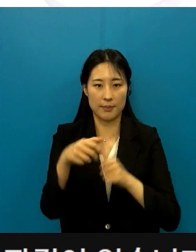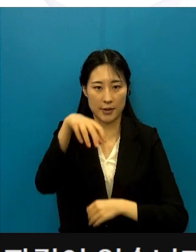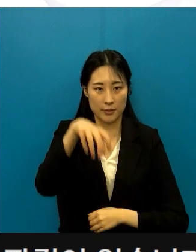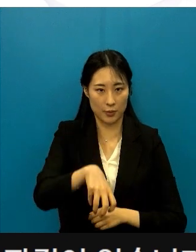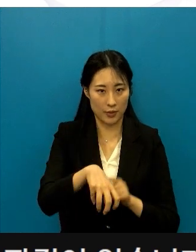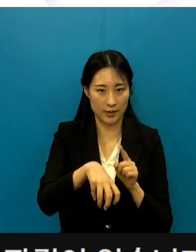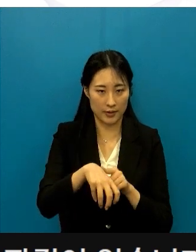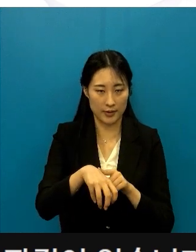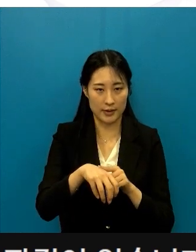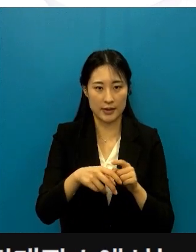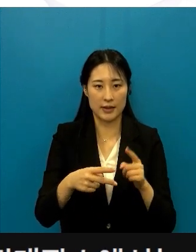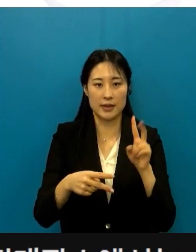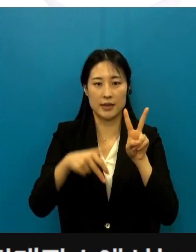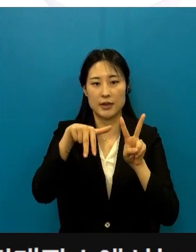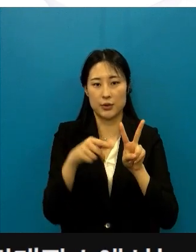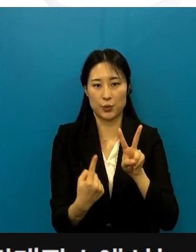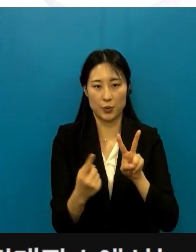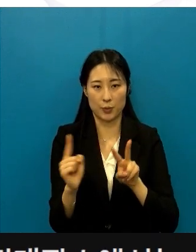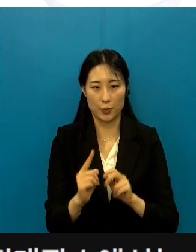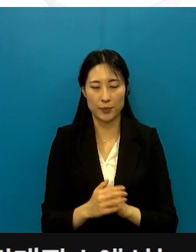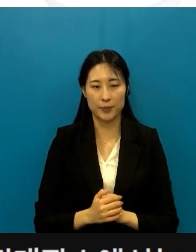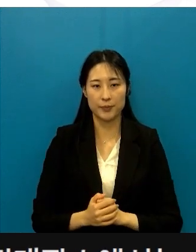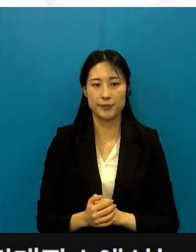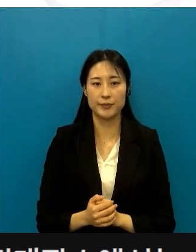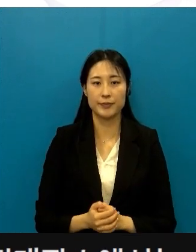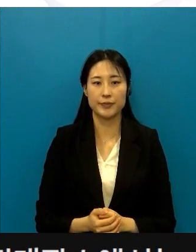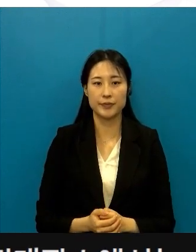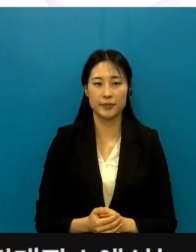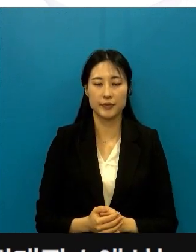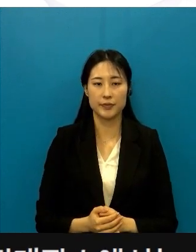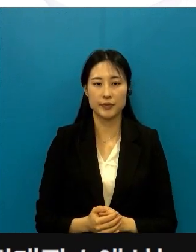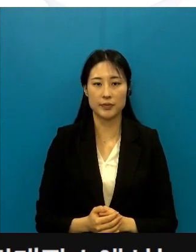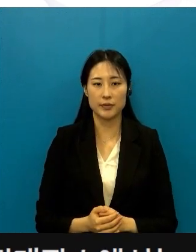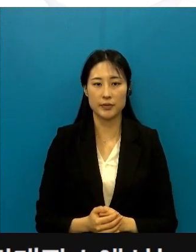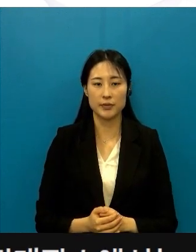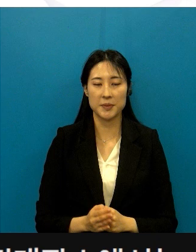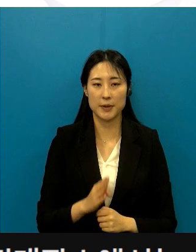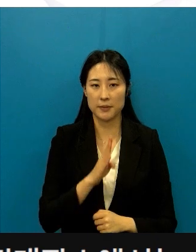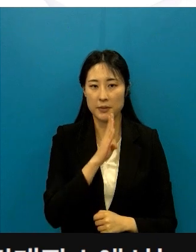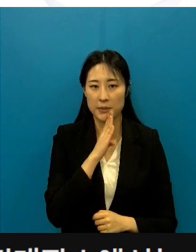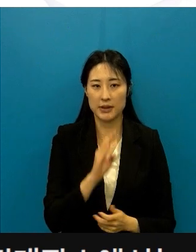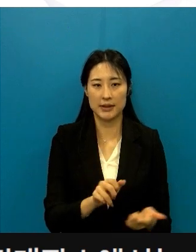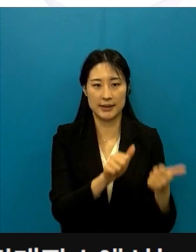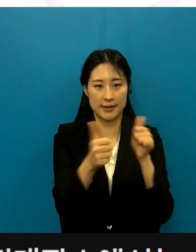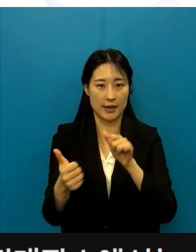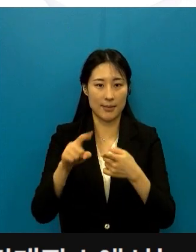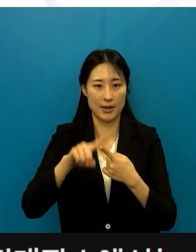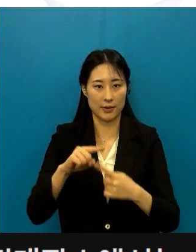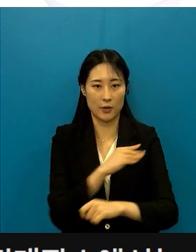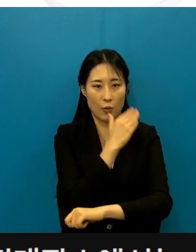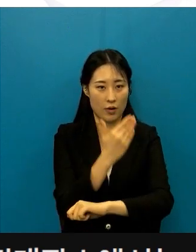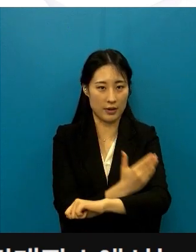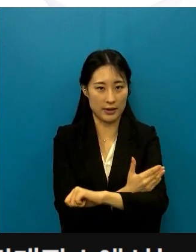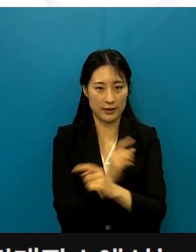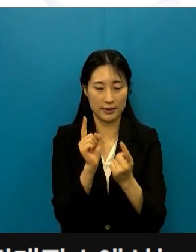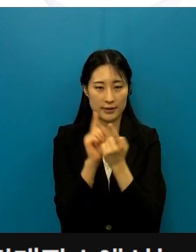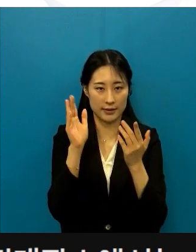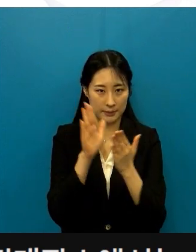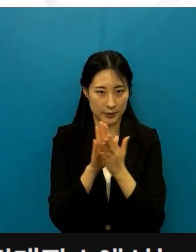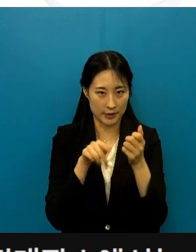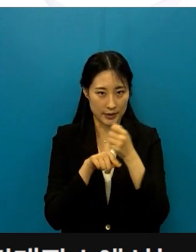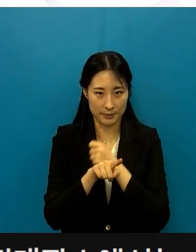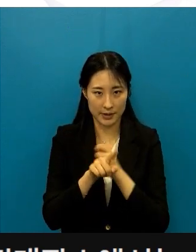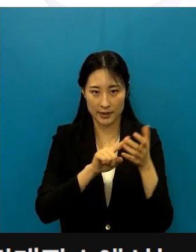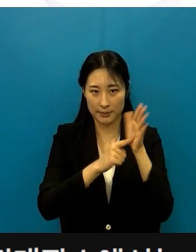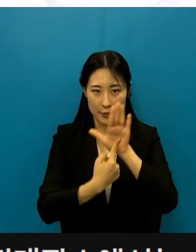the diametrically opposite right, namely a right to die, nor can it create a right to self-determination